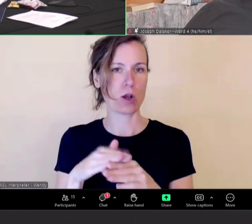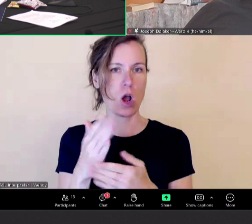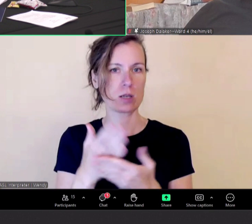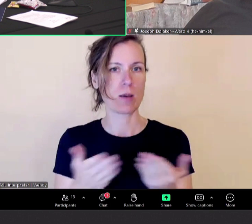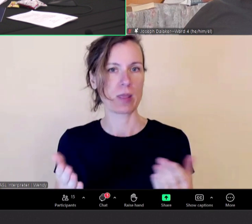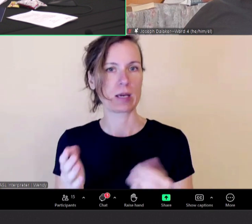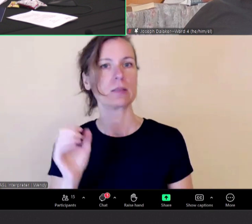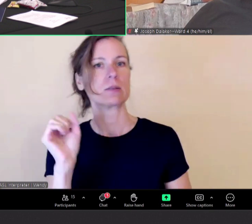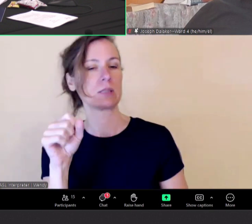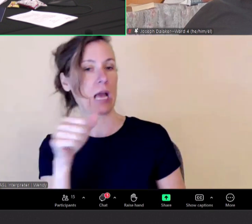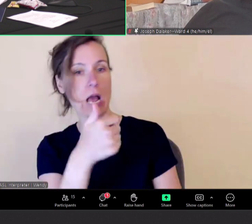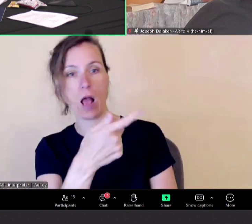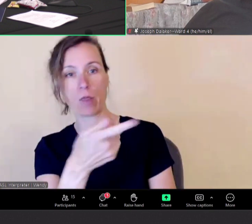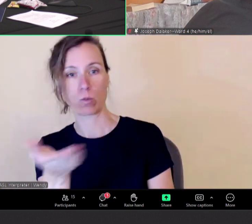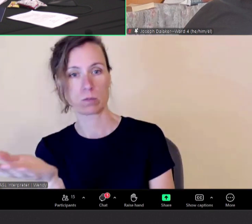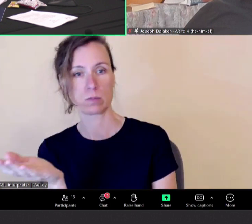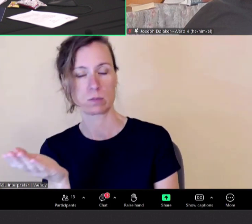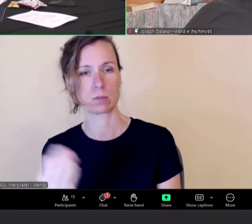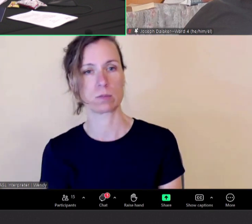else?